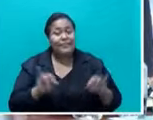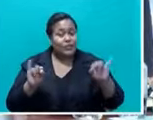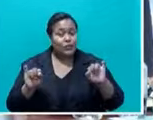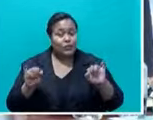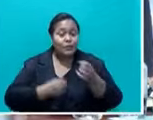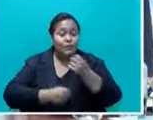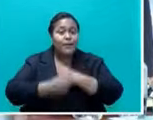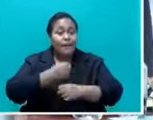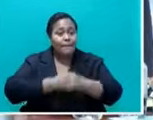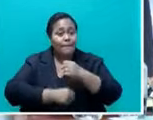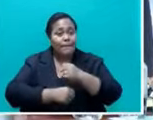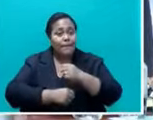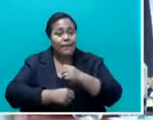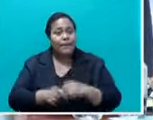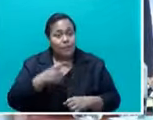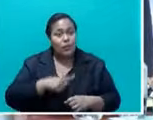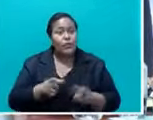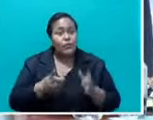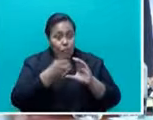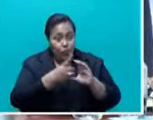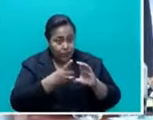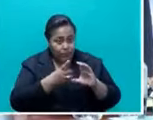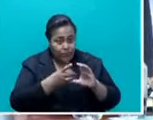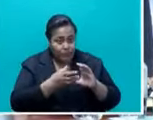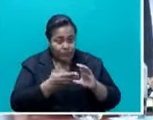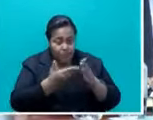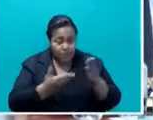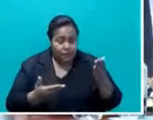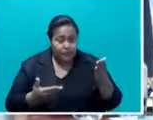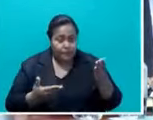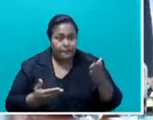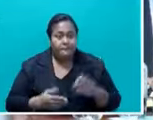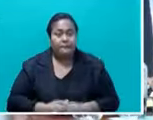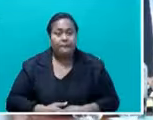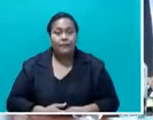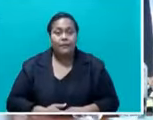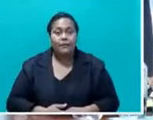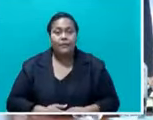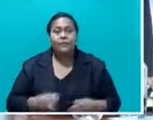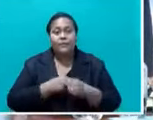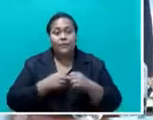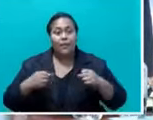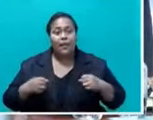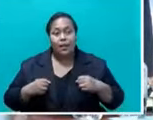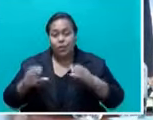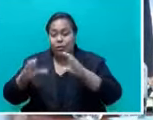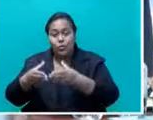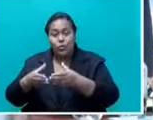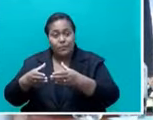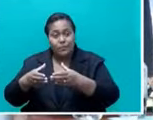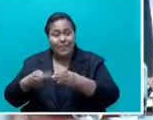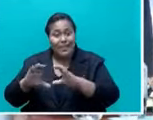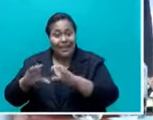In terms of the documentation for our Matangali and